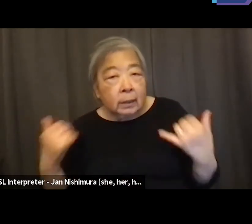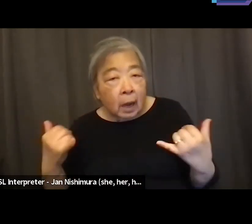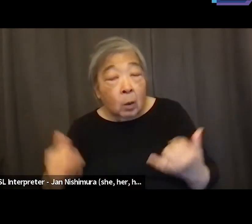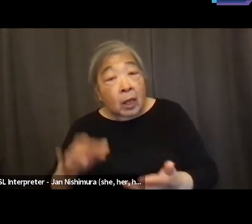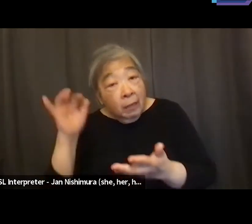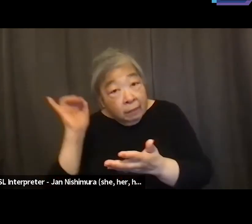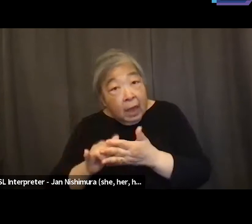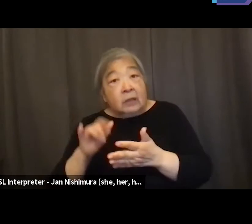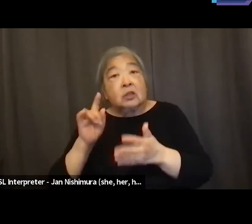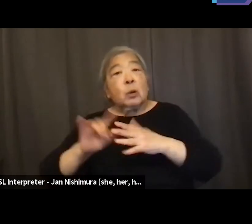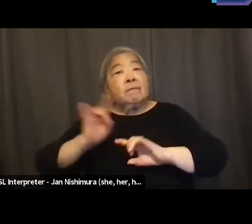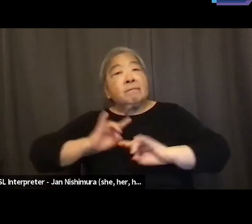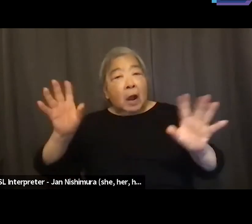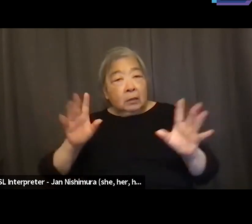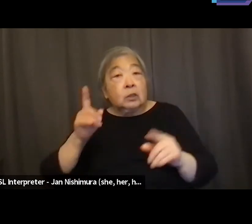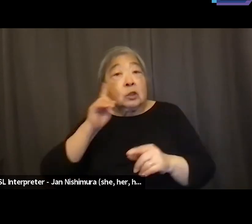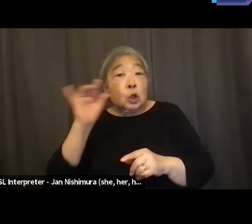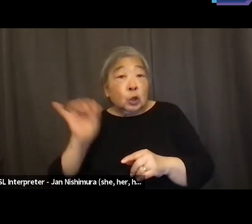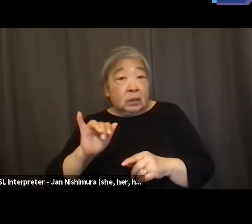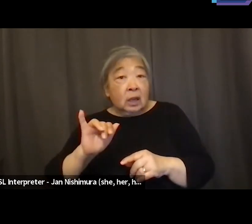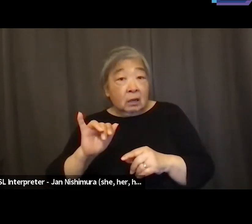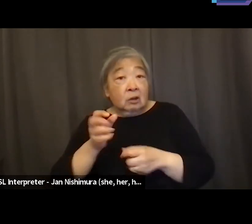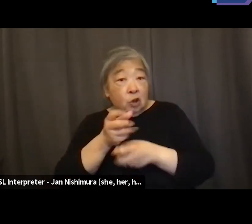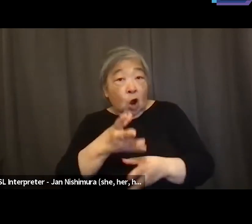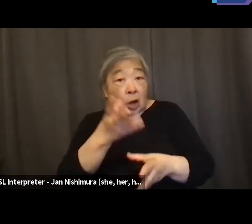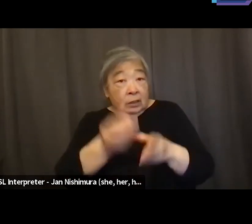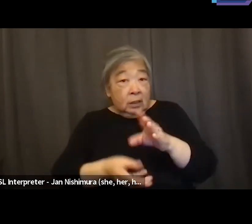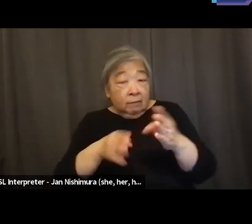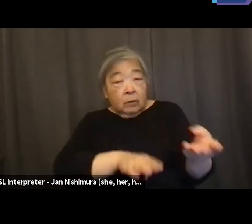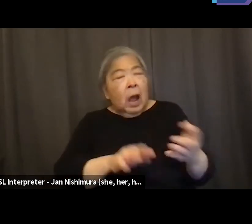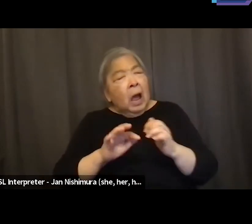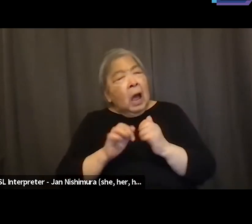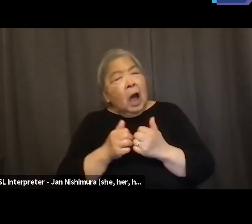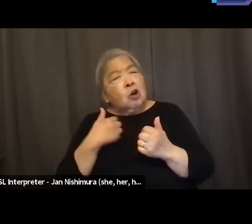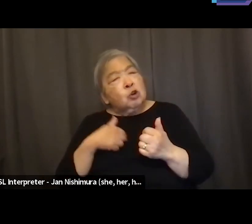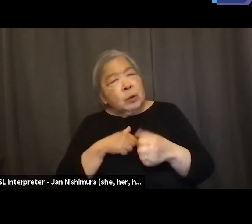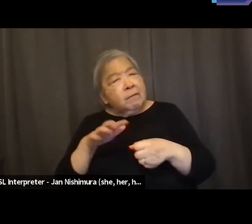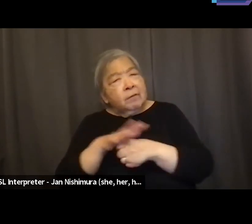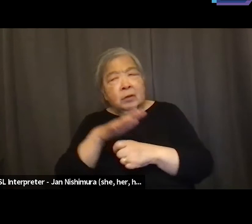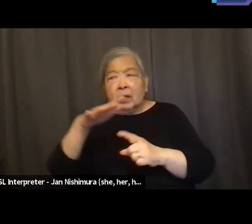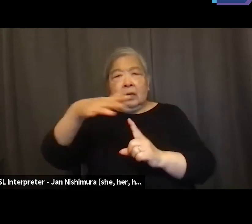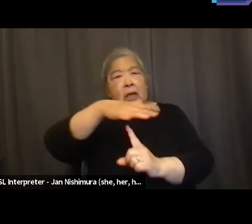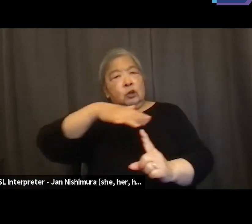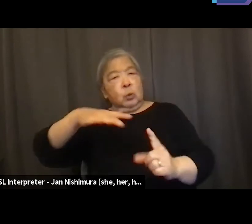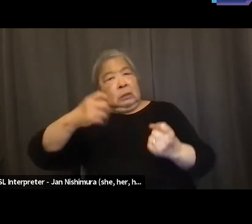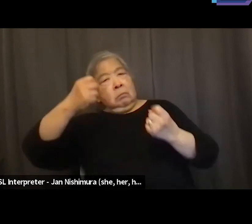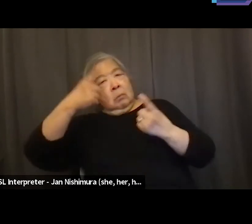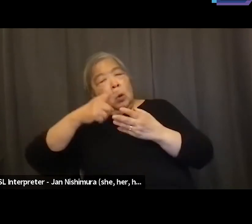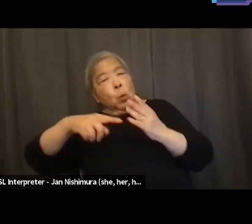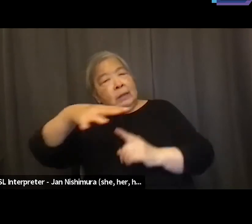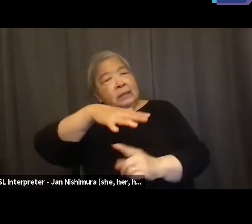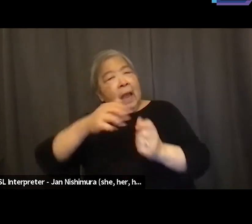what fatal violence looks like. So how do we fully and justly contextualize what is happening